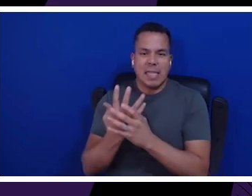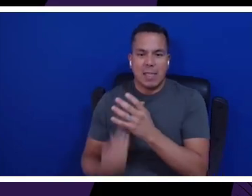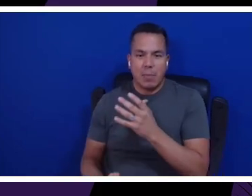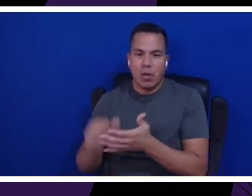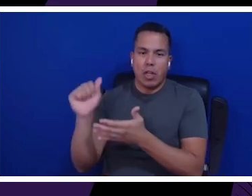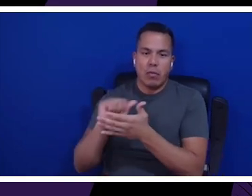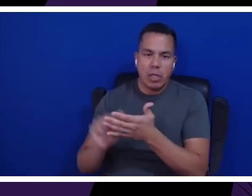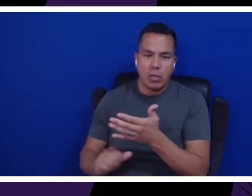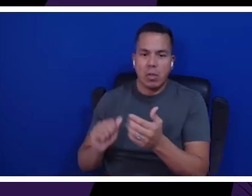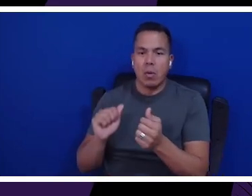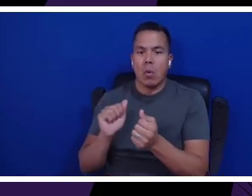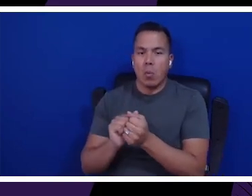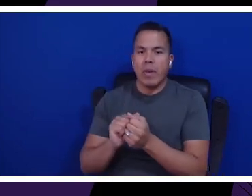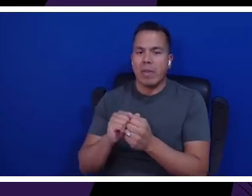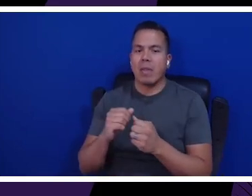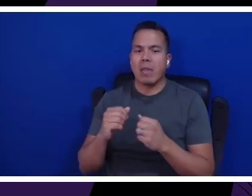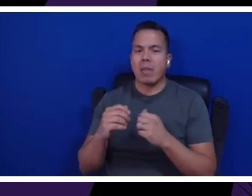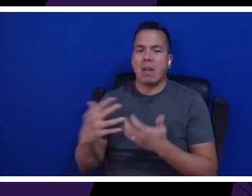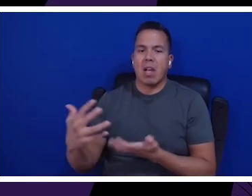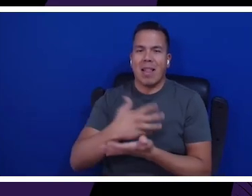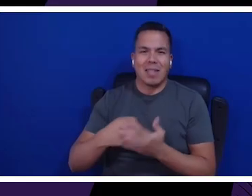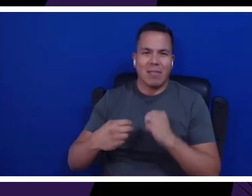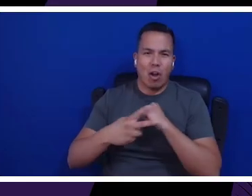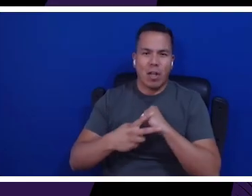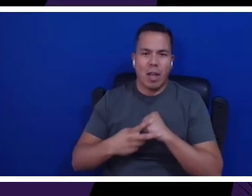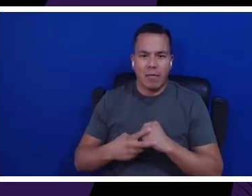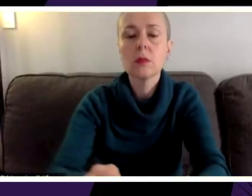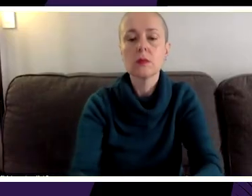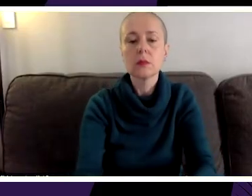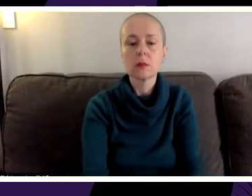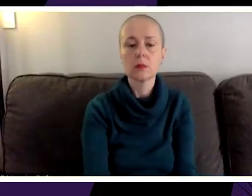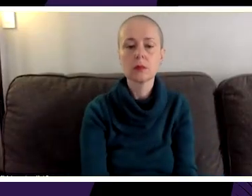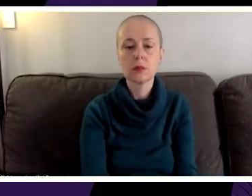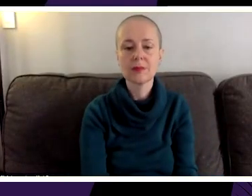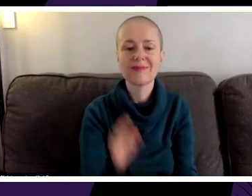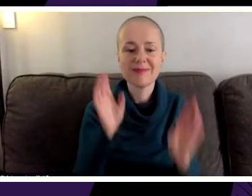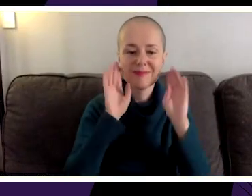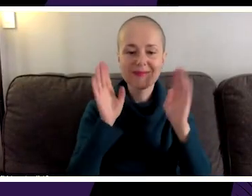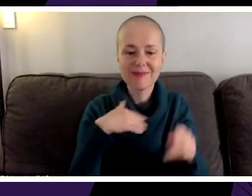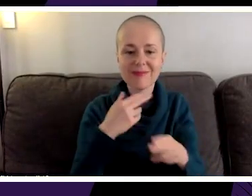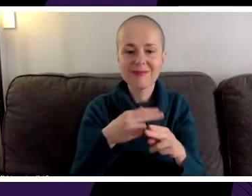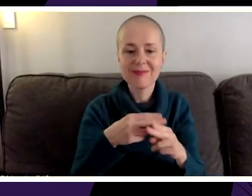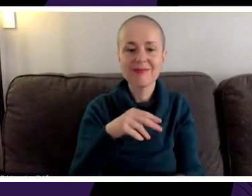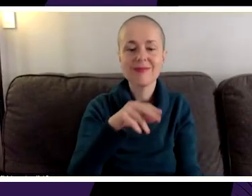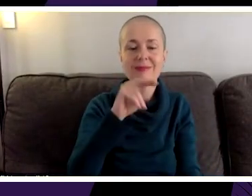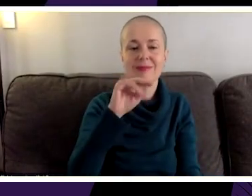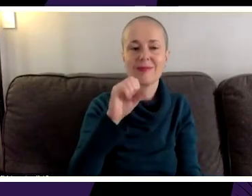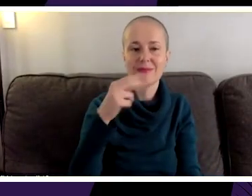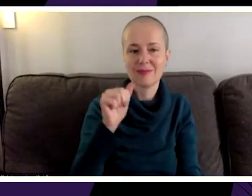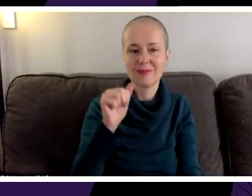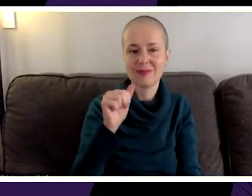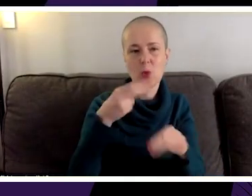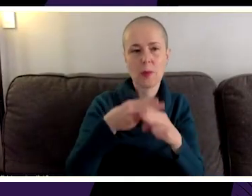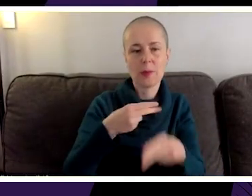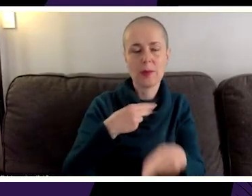through collective archiving. Kang and Fame, please take it away. Hi, my name is Nisha Tong. You can call me Fame. I'm